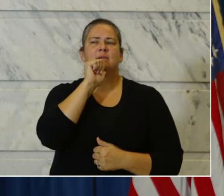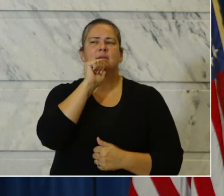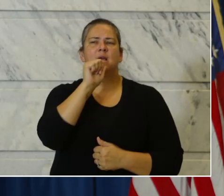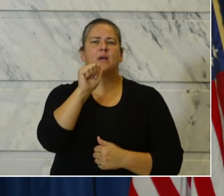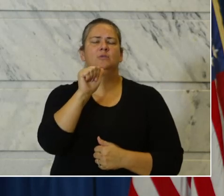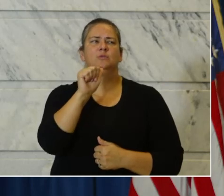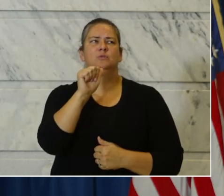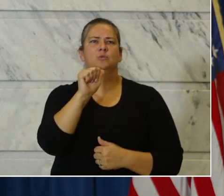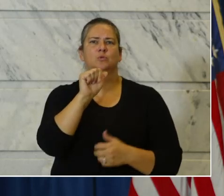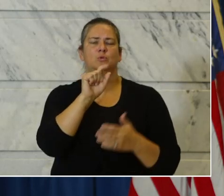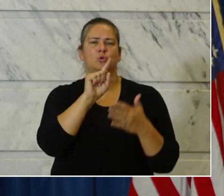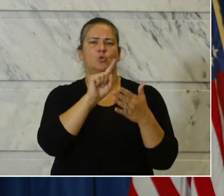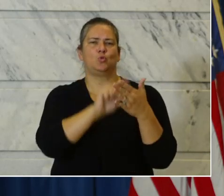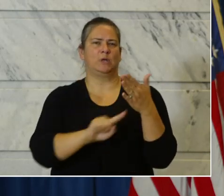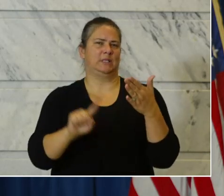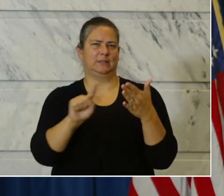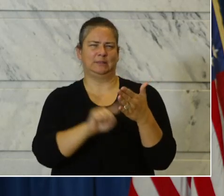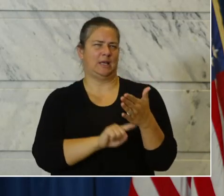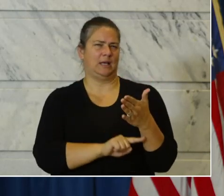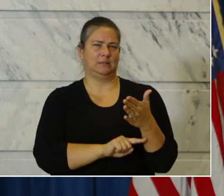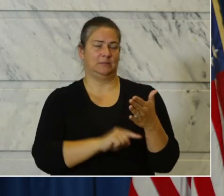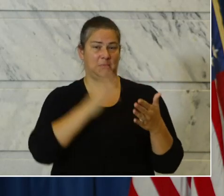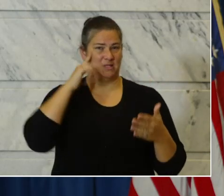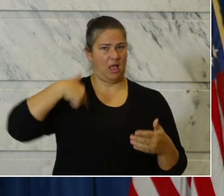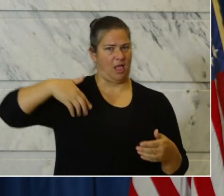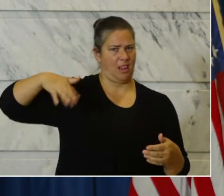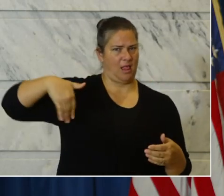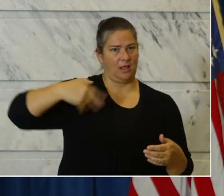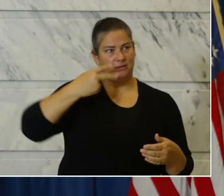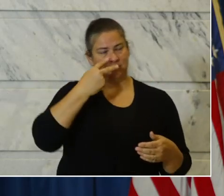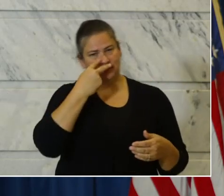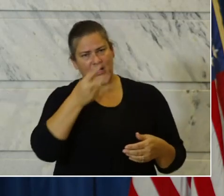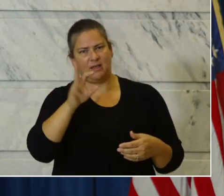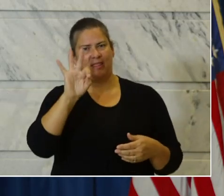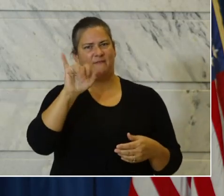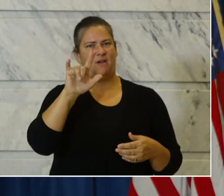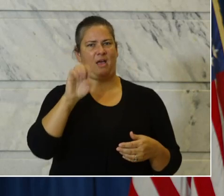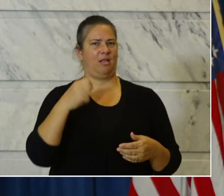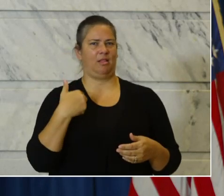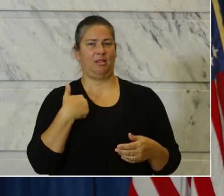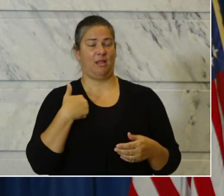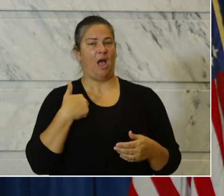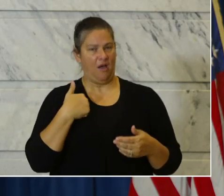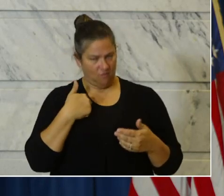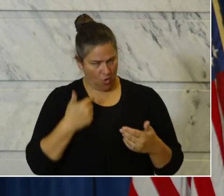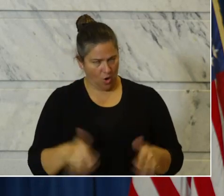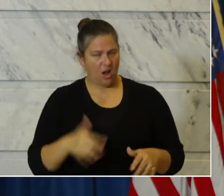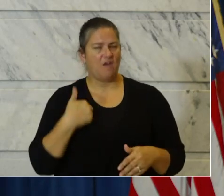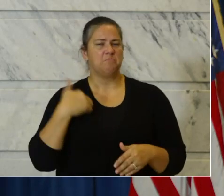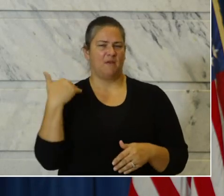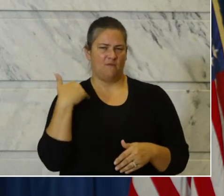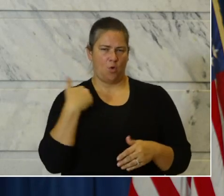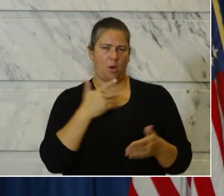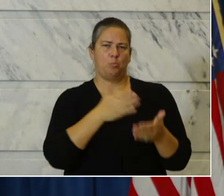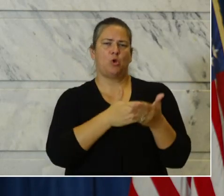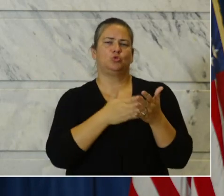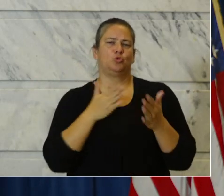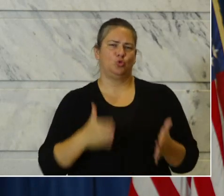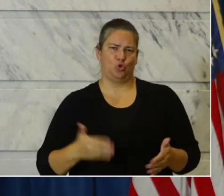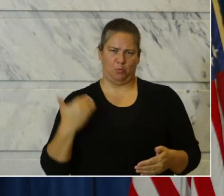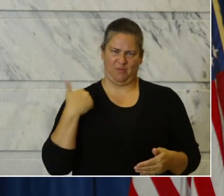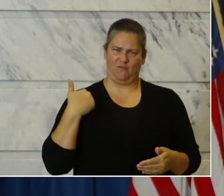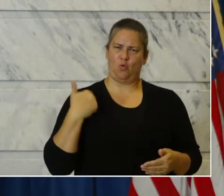other parts, having not seen the file myself, but I've been a prosecutor, and I've been in that role. And if you are no longer pursuing